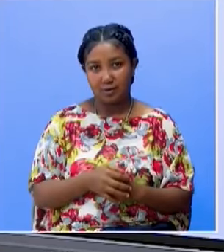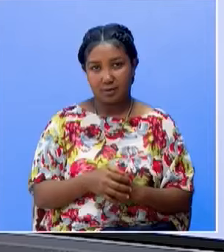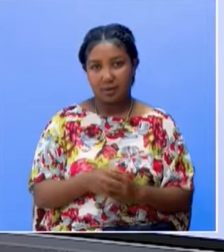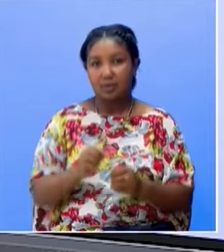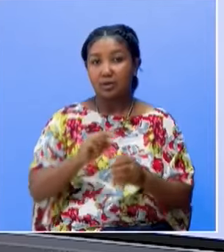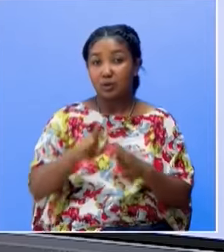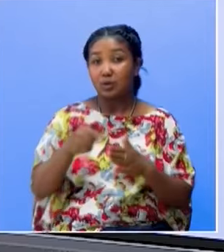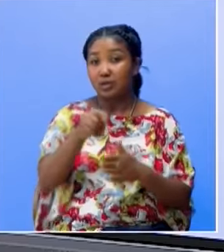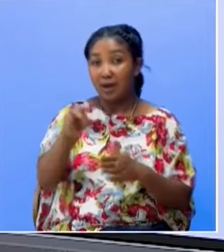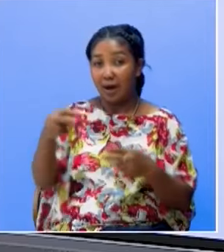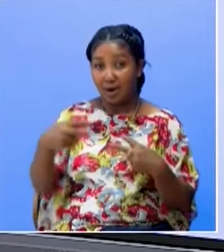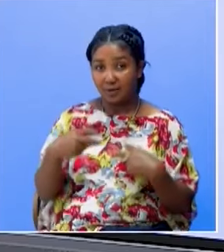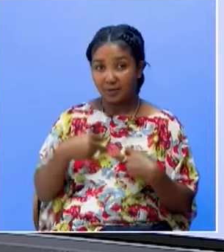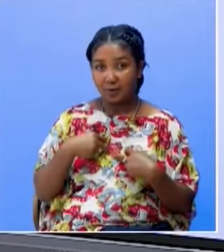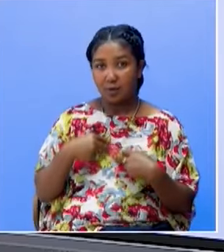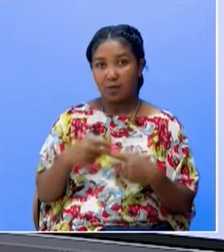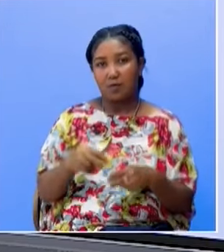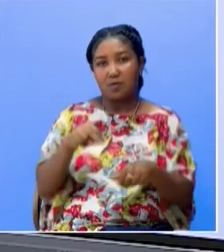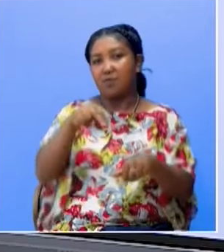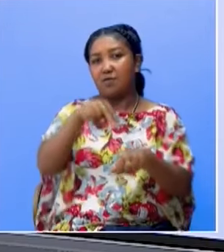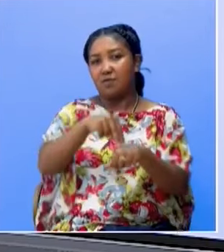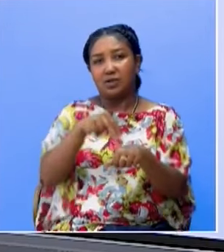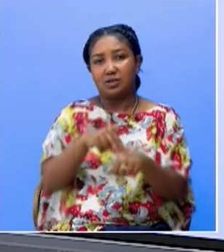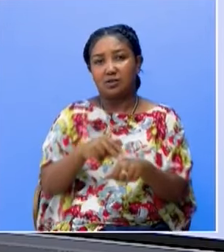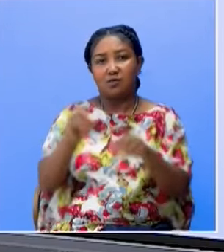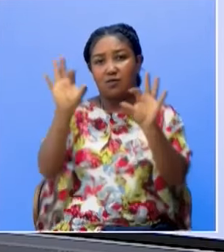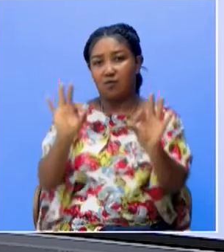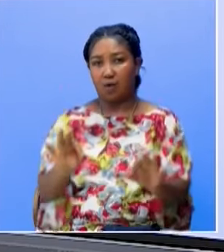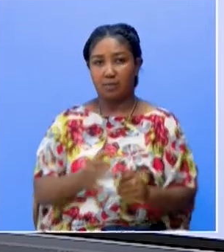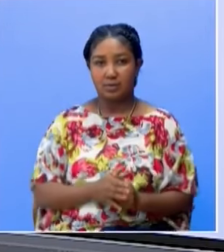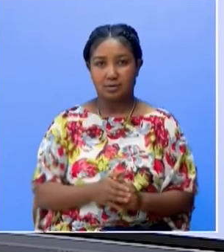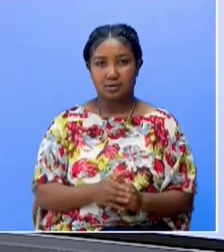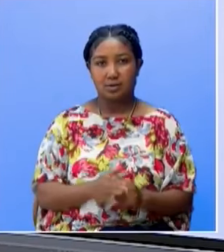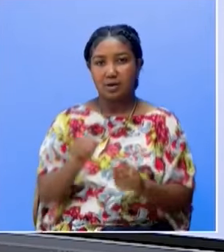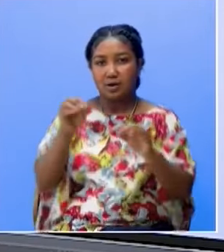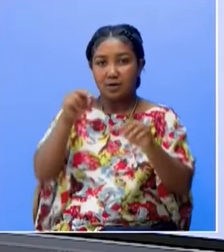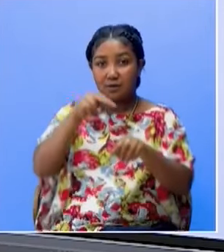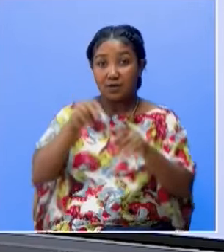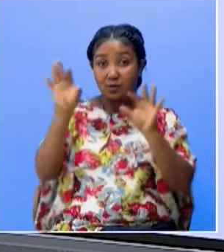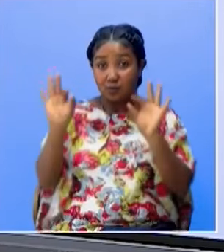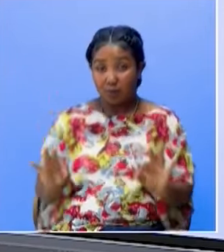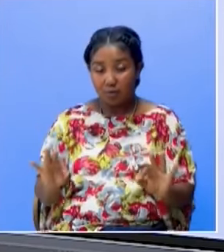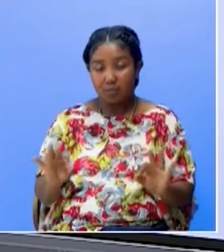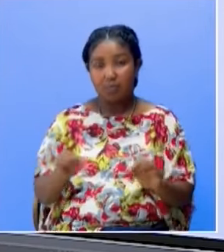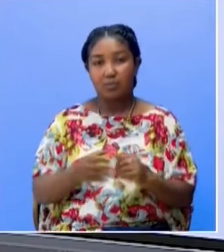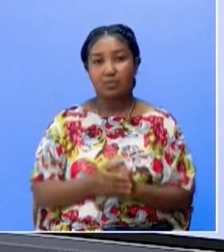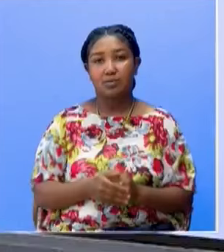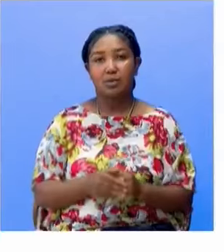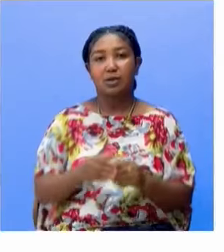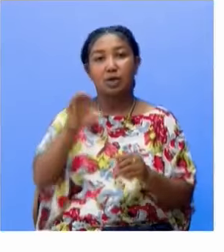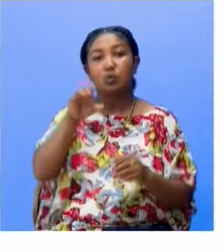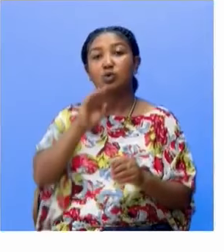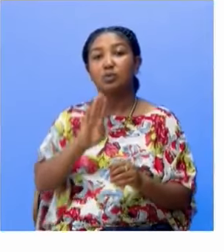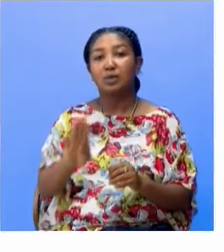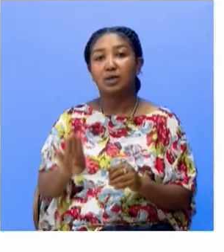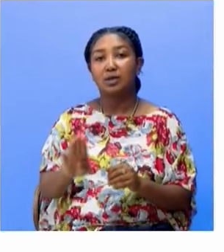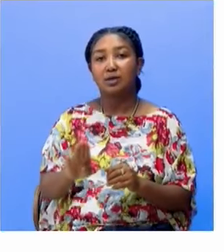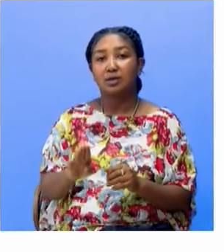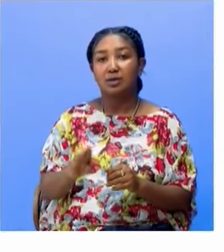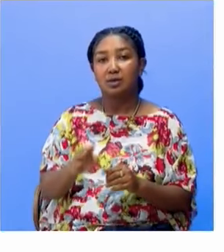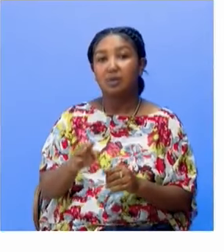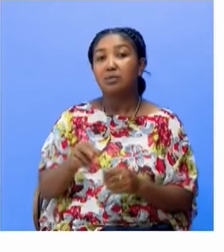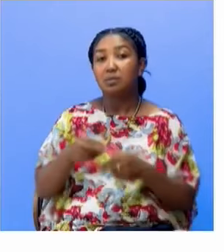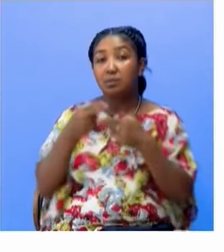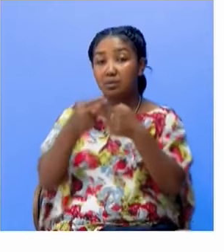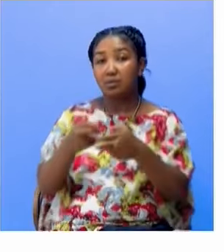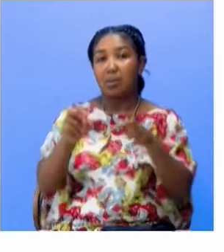So they have fixed forms. Since they have fixed form, that should be considered as